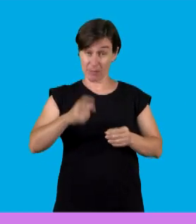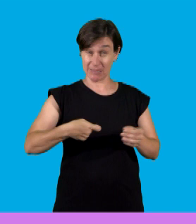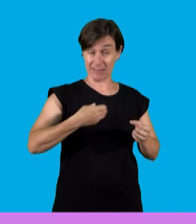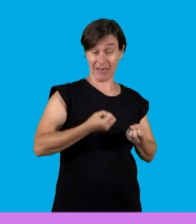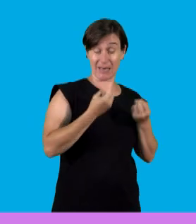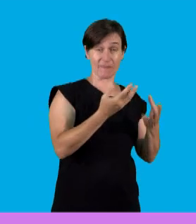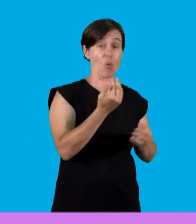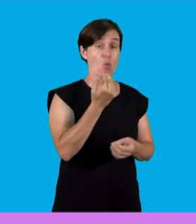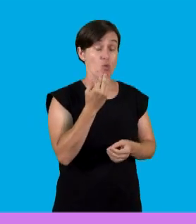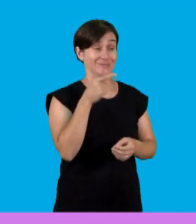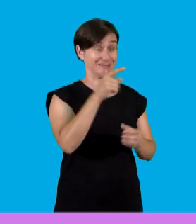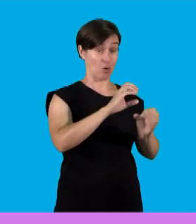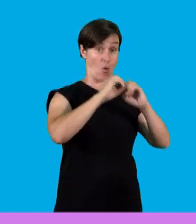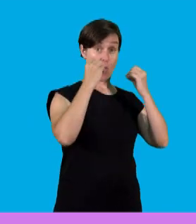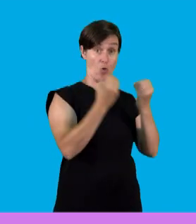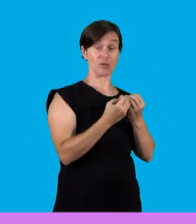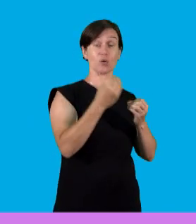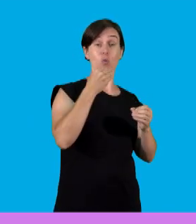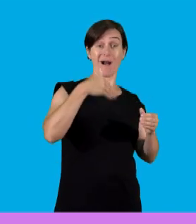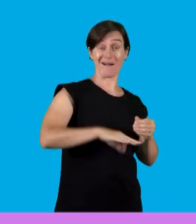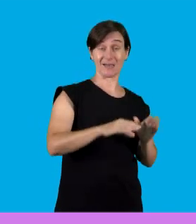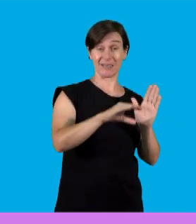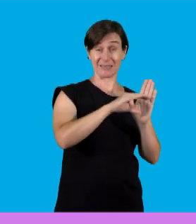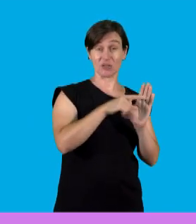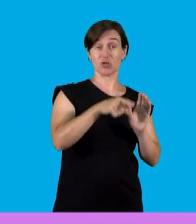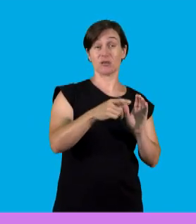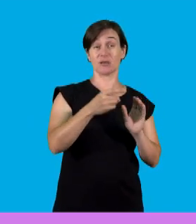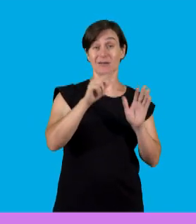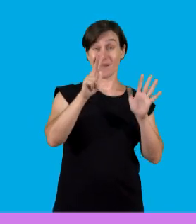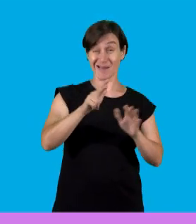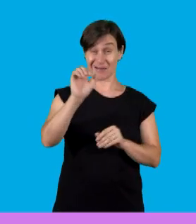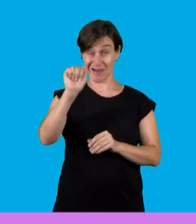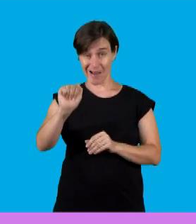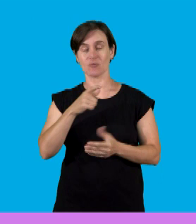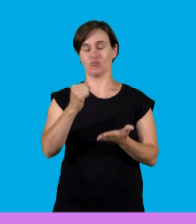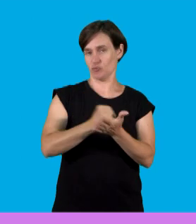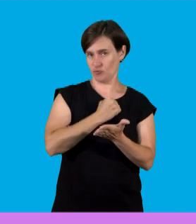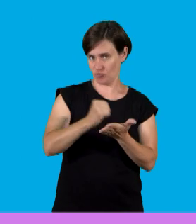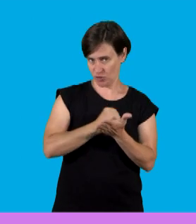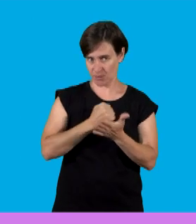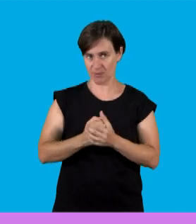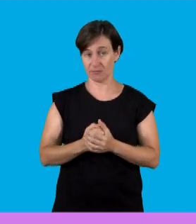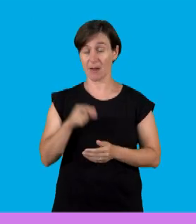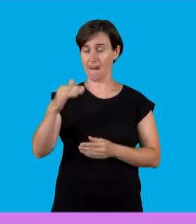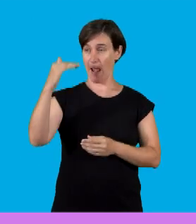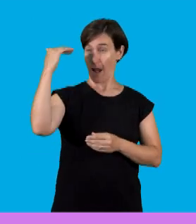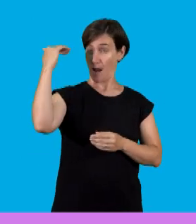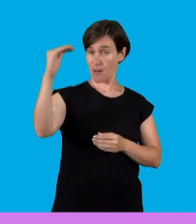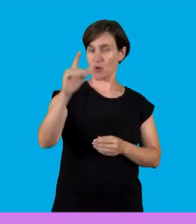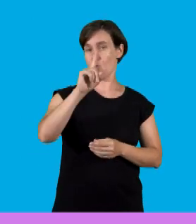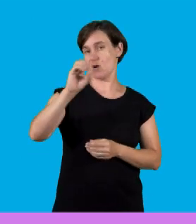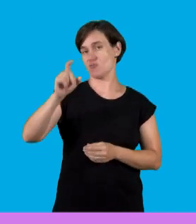given to an organization, right, that is registered under Section 18A. Also important is that a maximum